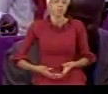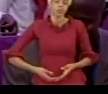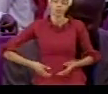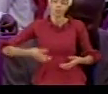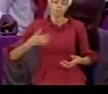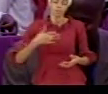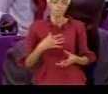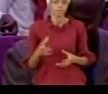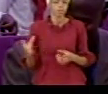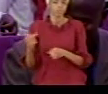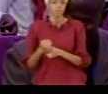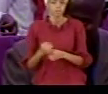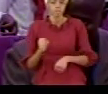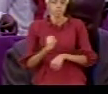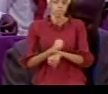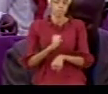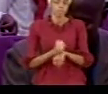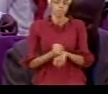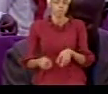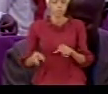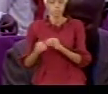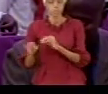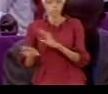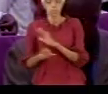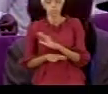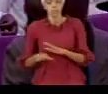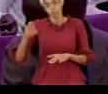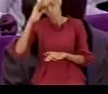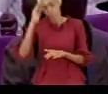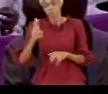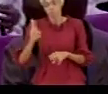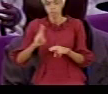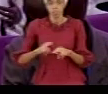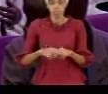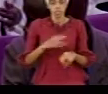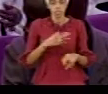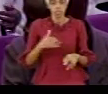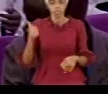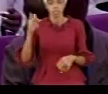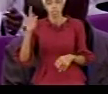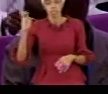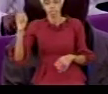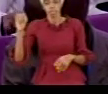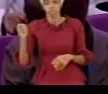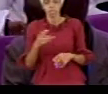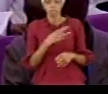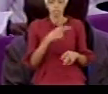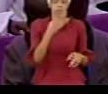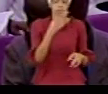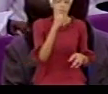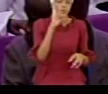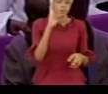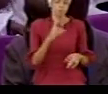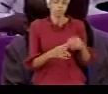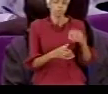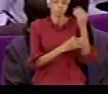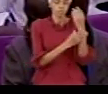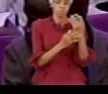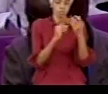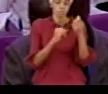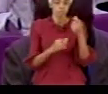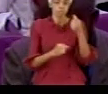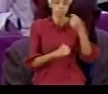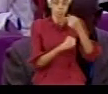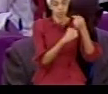took a stone and put it under him, and he sat thereon. And Aaron and Hur stayed up his hands, and the one on